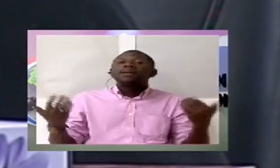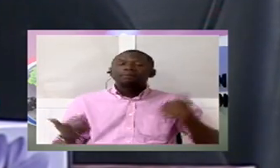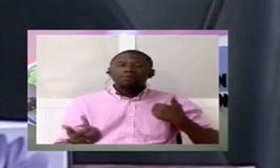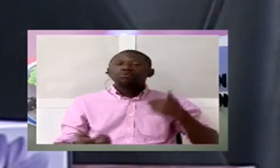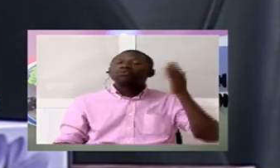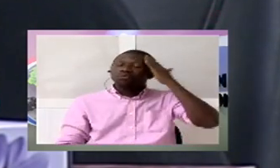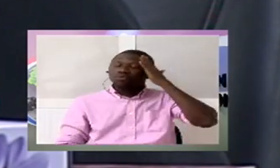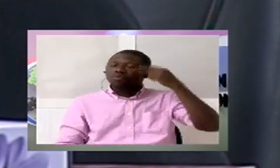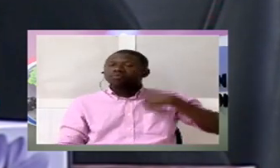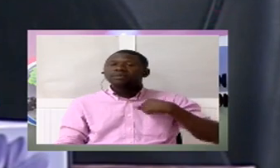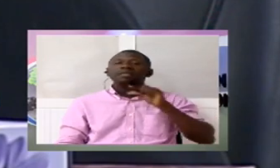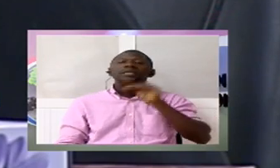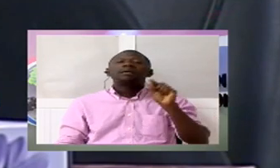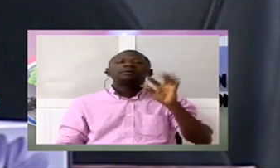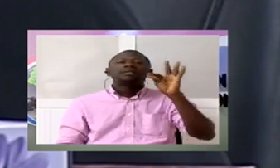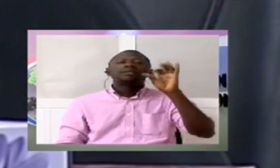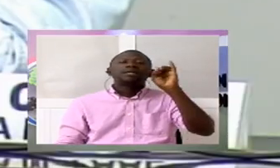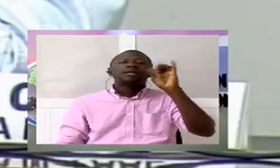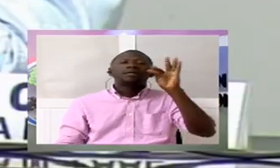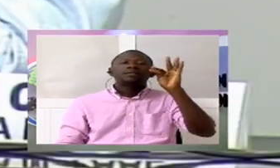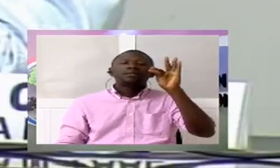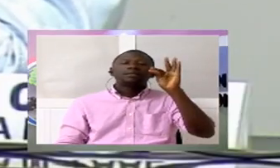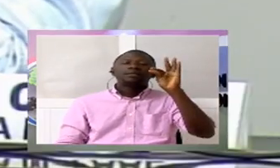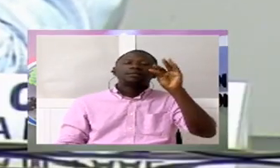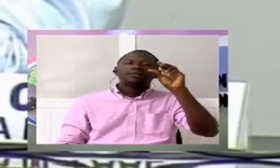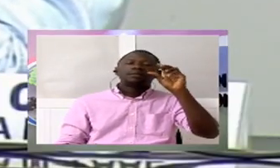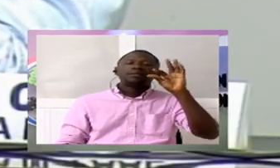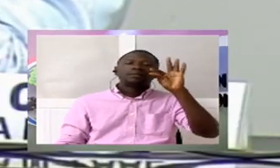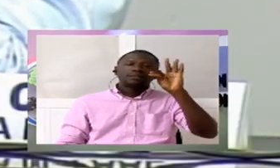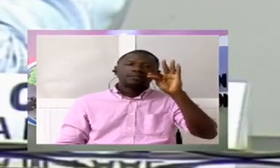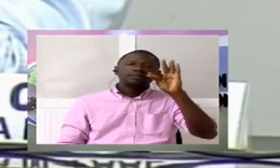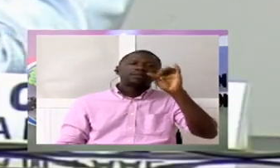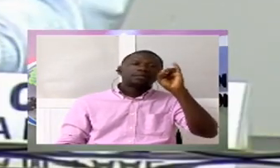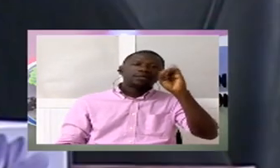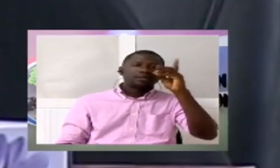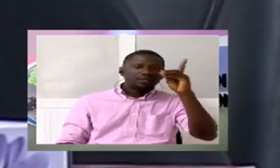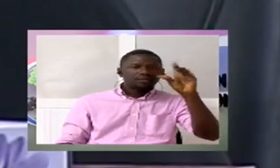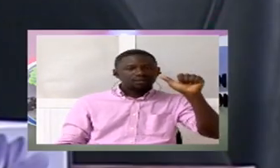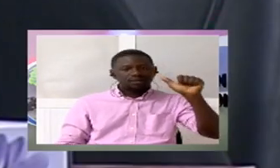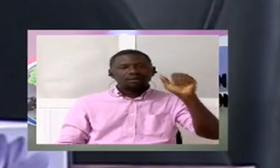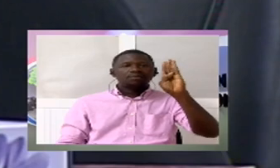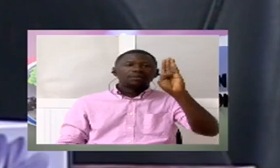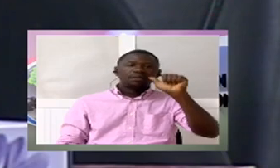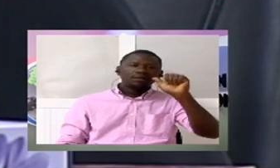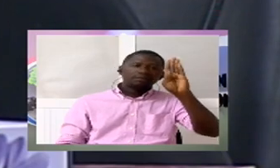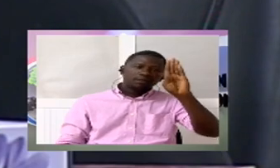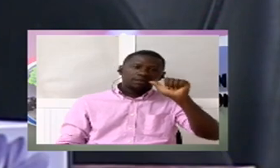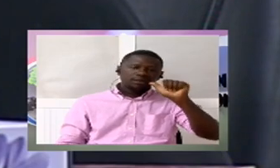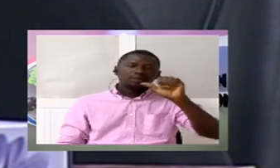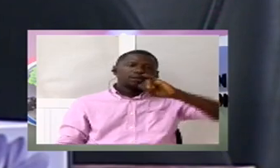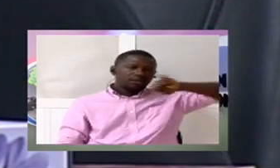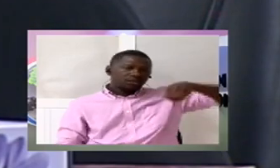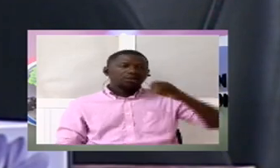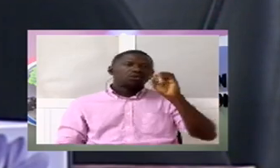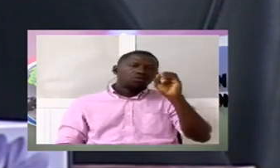Tida Baba Job. Why would they call you Tida Baba Job? Munana eke kumandi wala Tida Baba